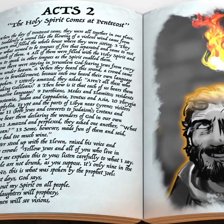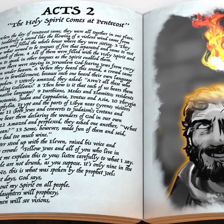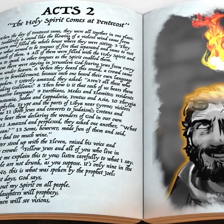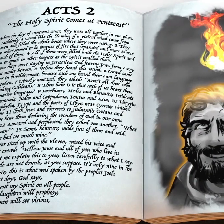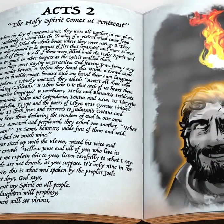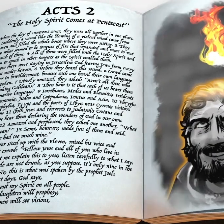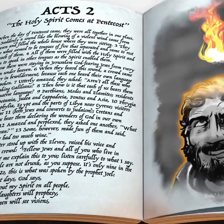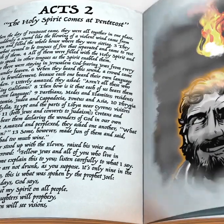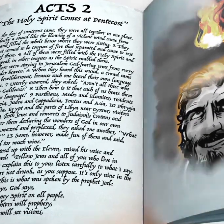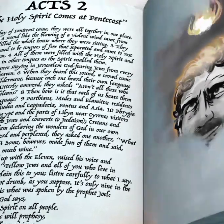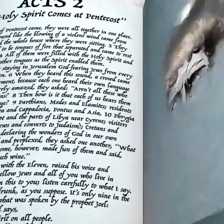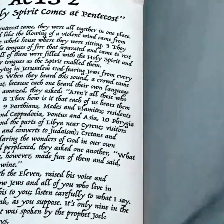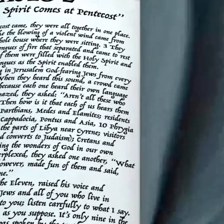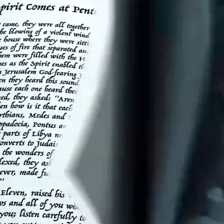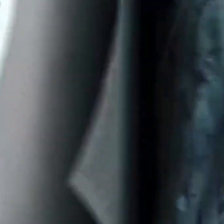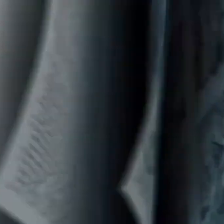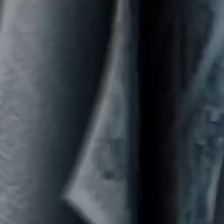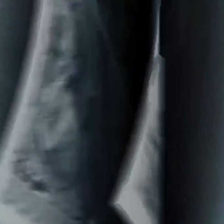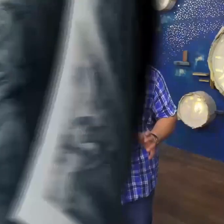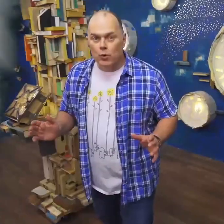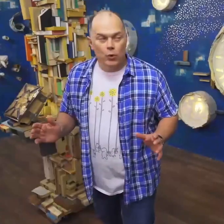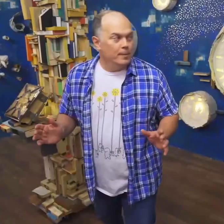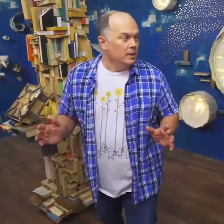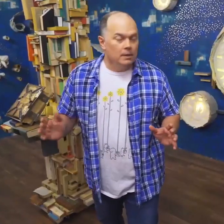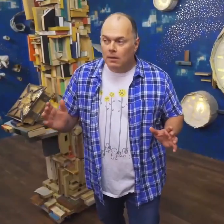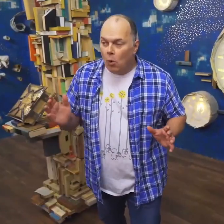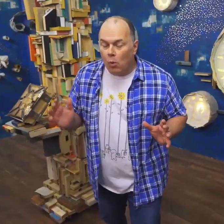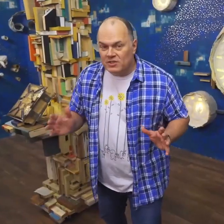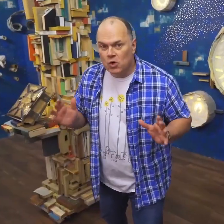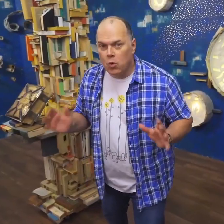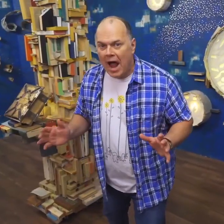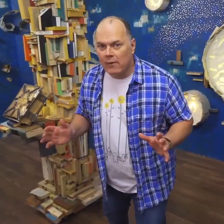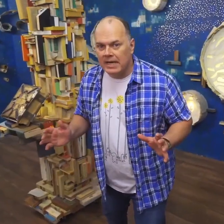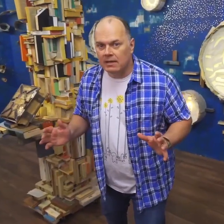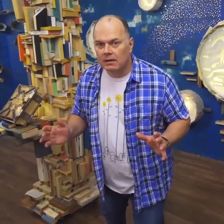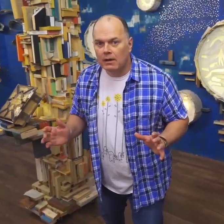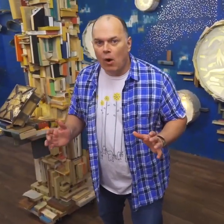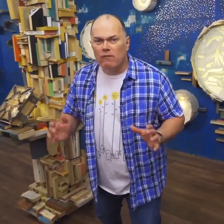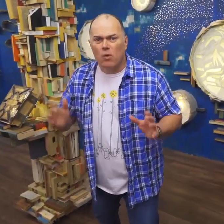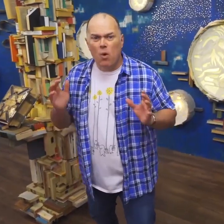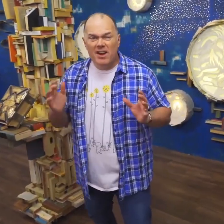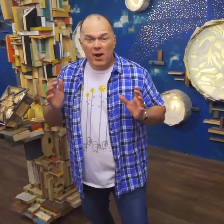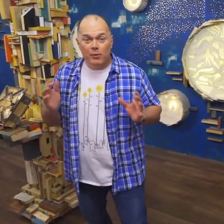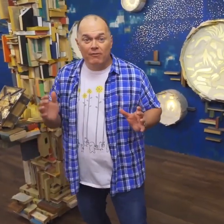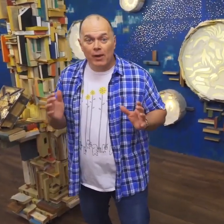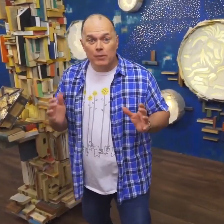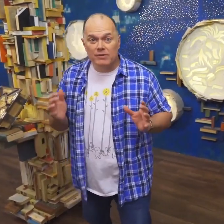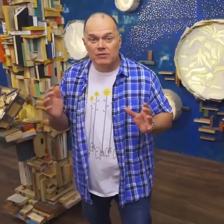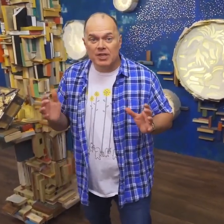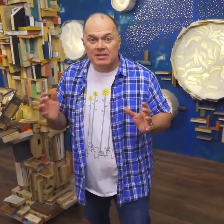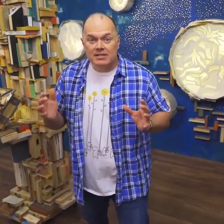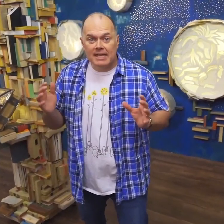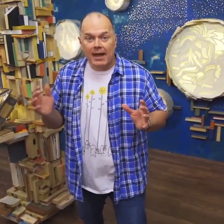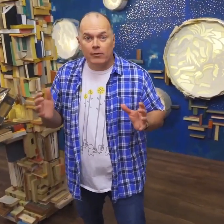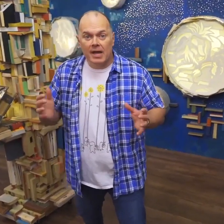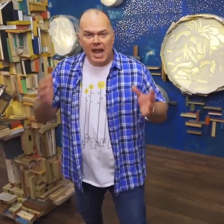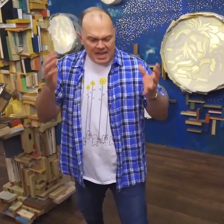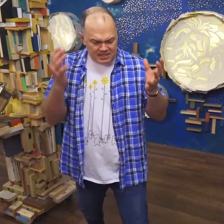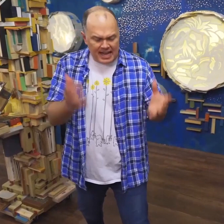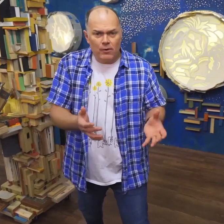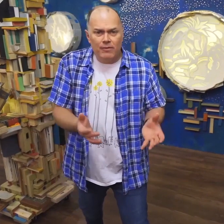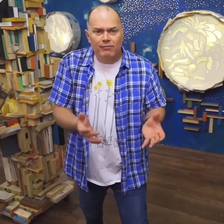2, verses 1 through 41. The room was crowded. Over 100 followers of Jesus